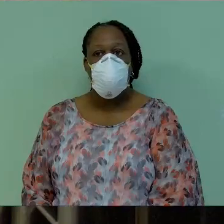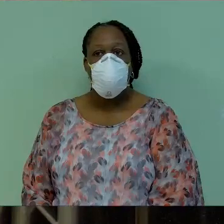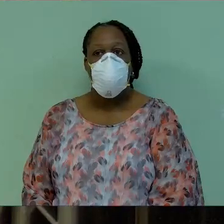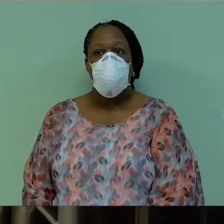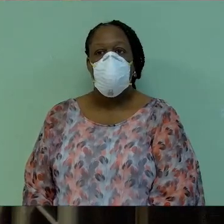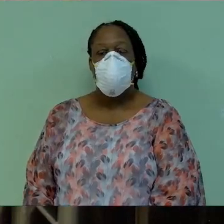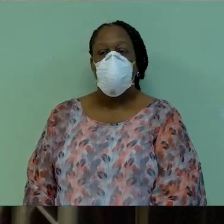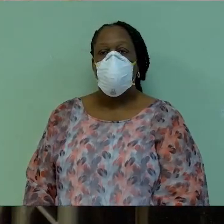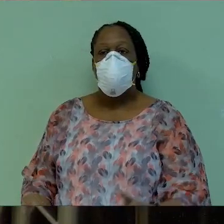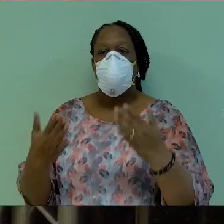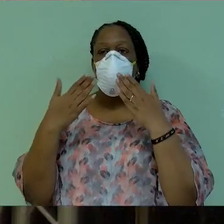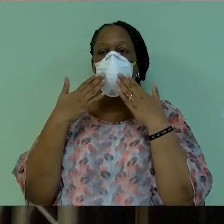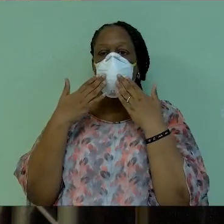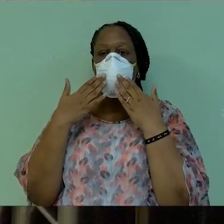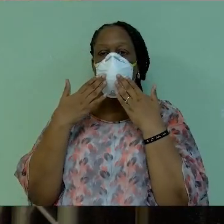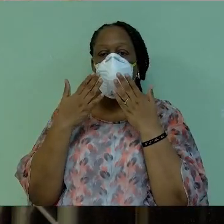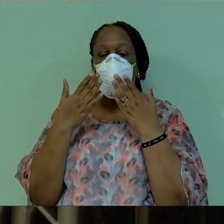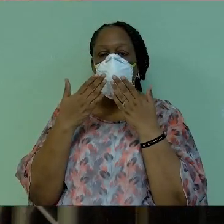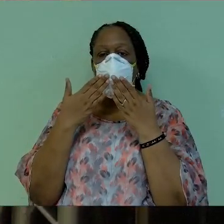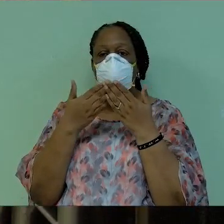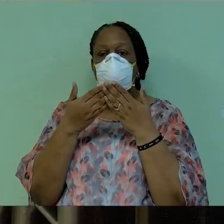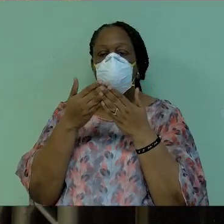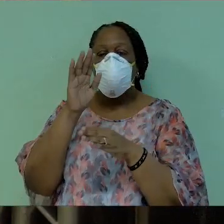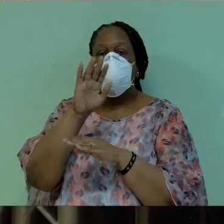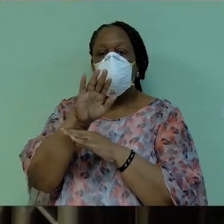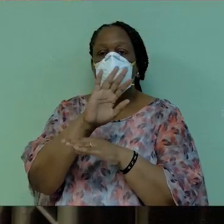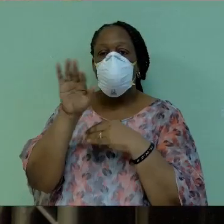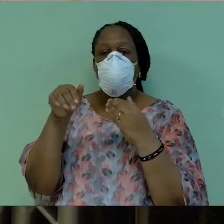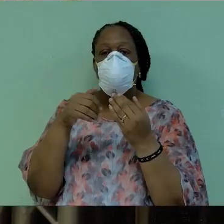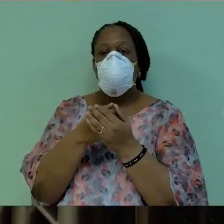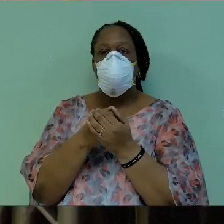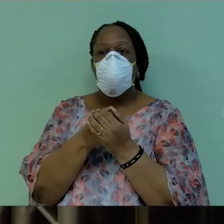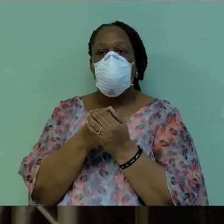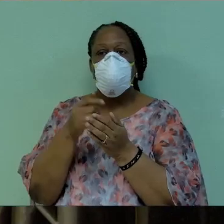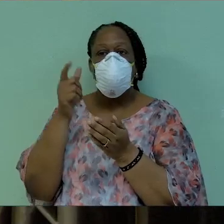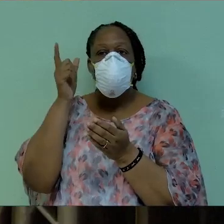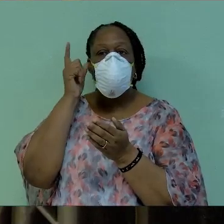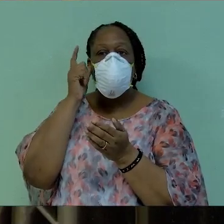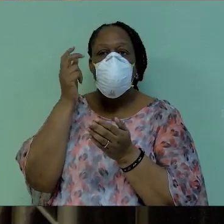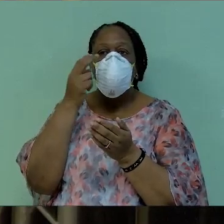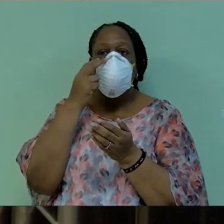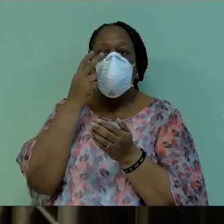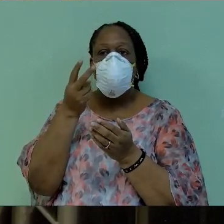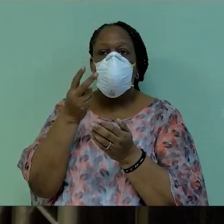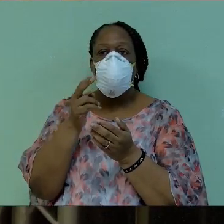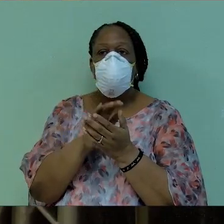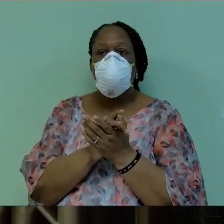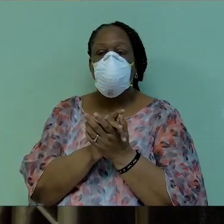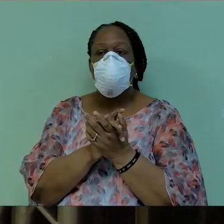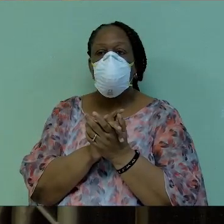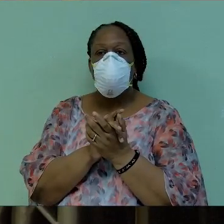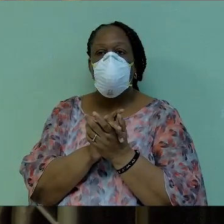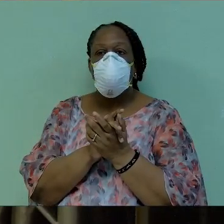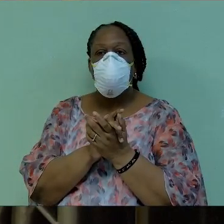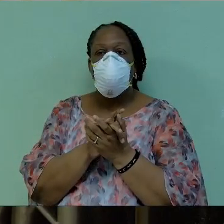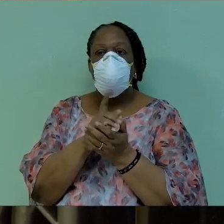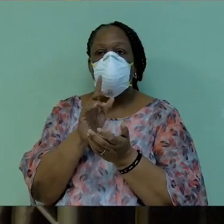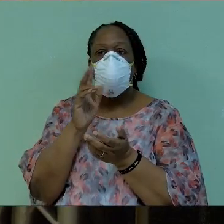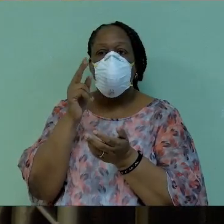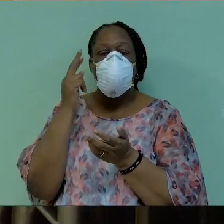Thank you, Mr. Williams. Good afternoon to everyone, listeners, viewers in radio and